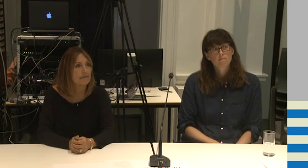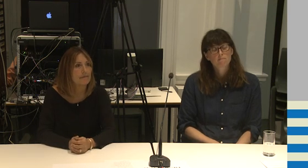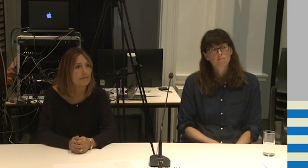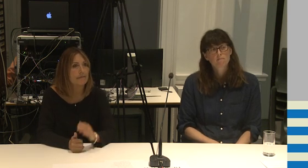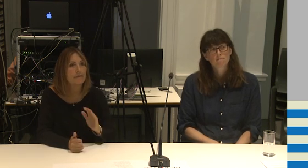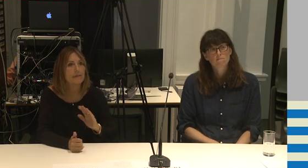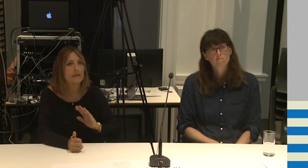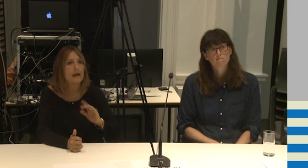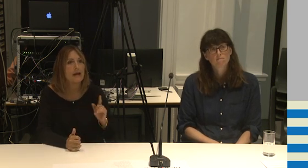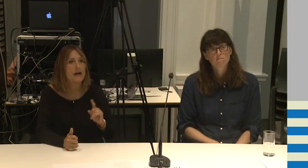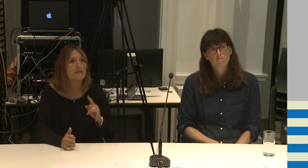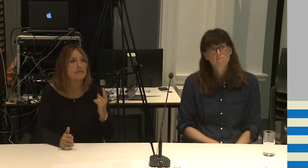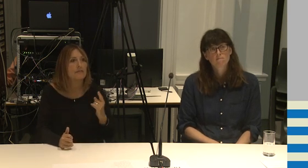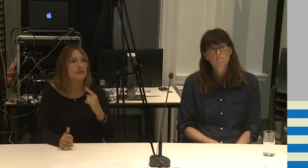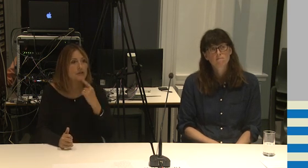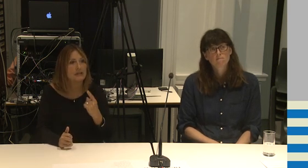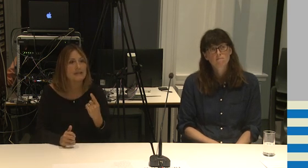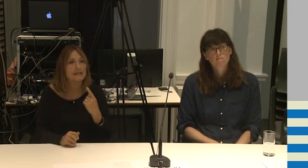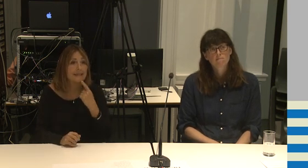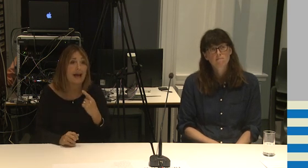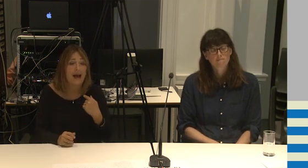Yeah, I should just say, I do really enjoy where I work.